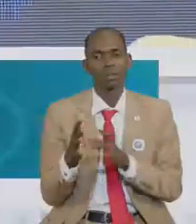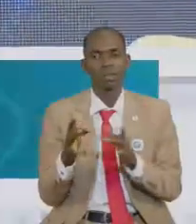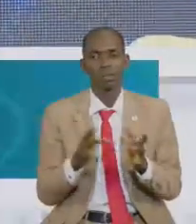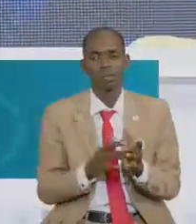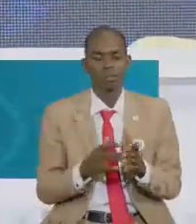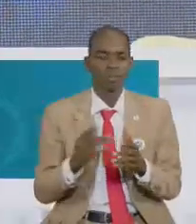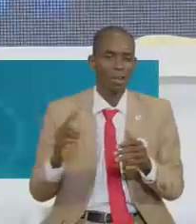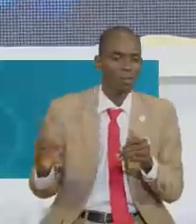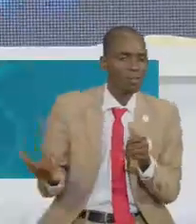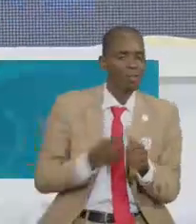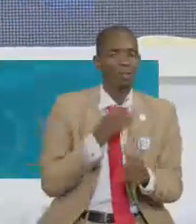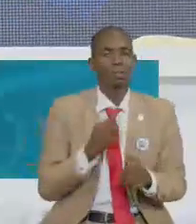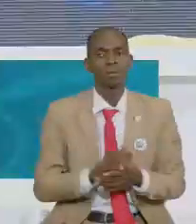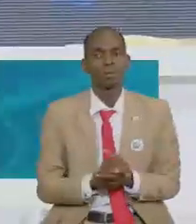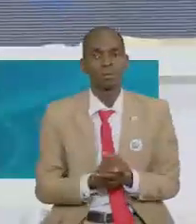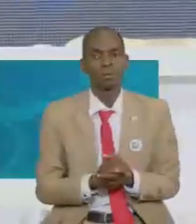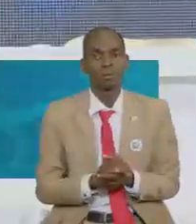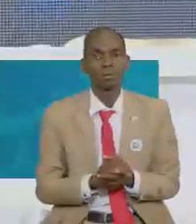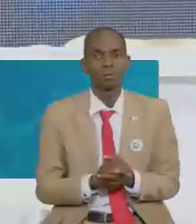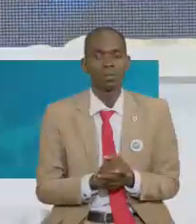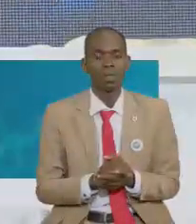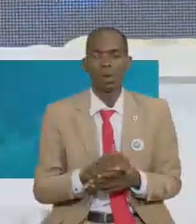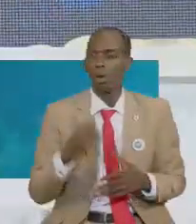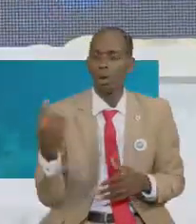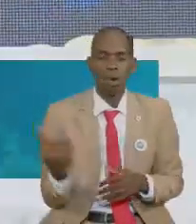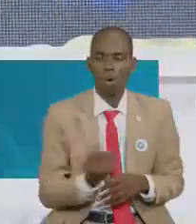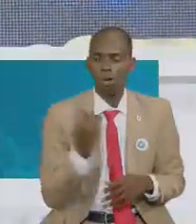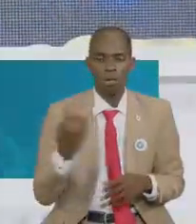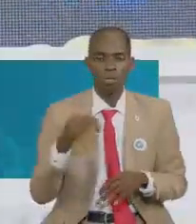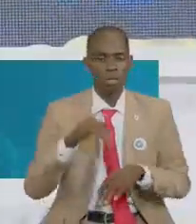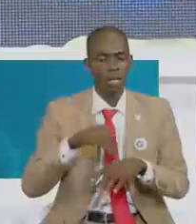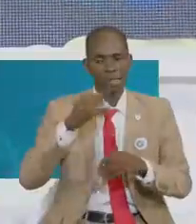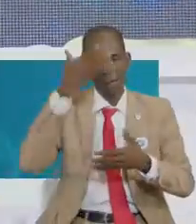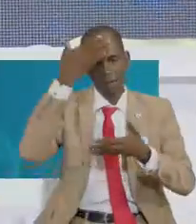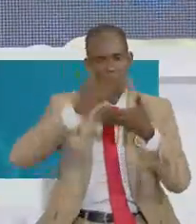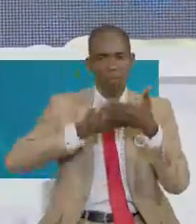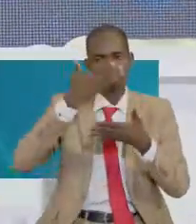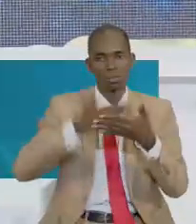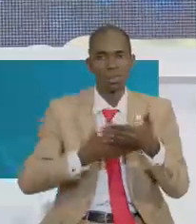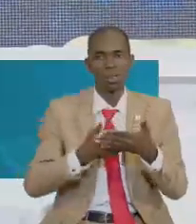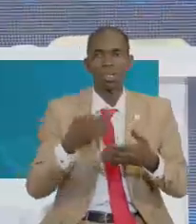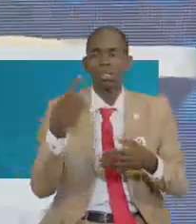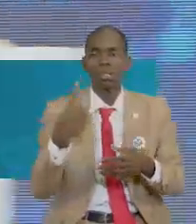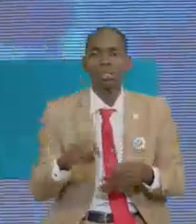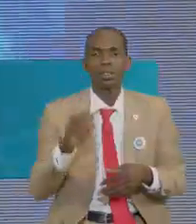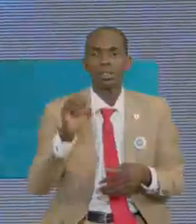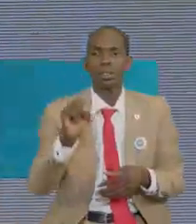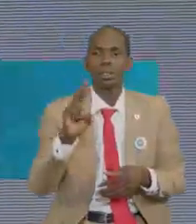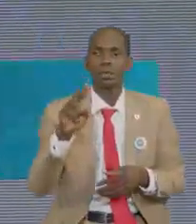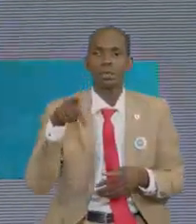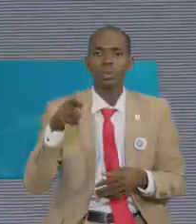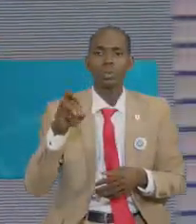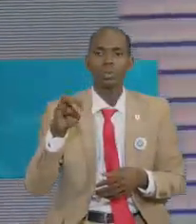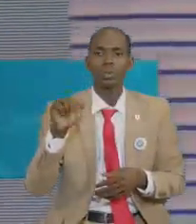Foremost, first, always going beyond. The supremacy that is